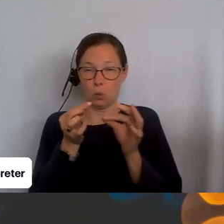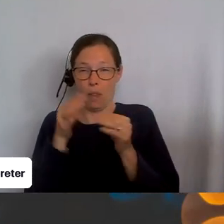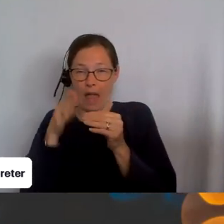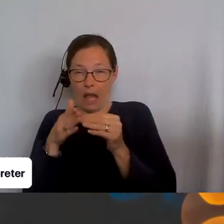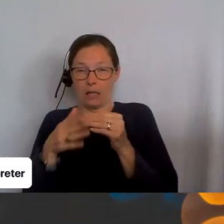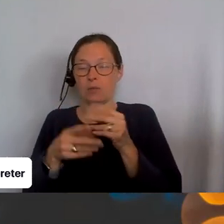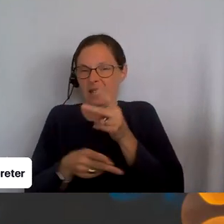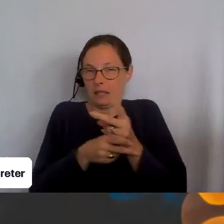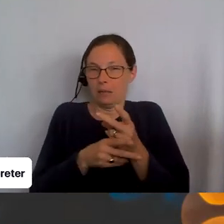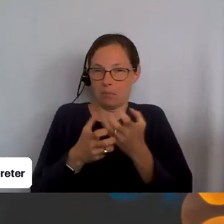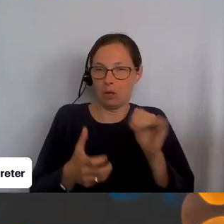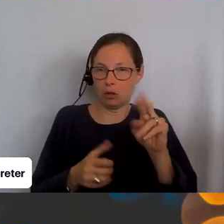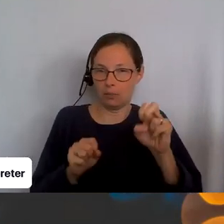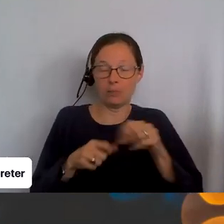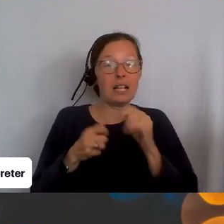Okay, make it really tight.